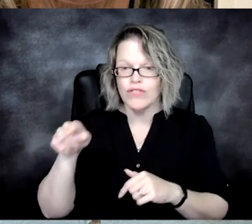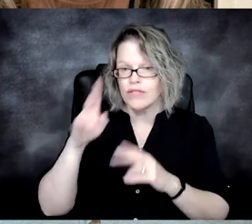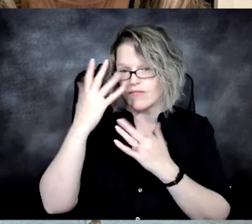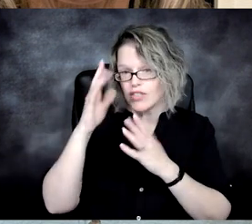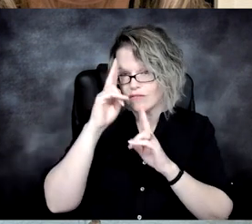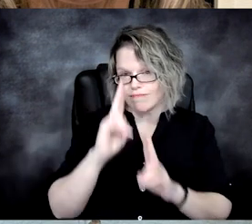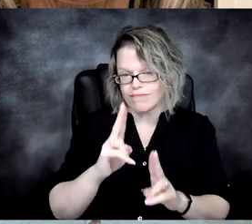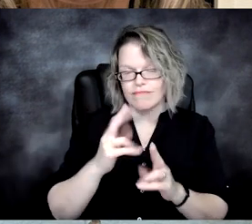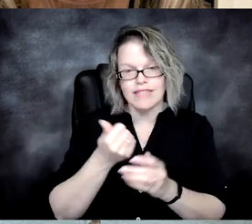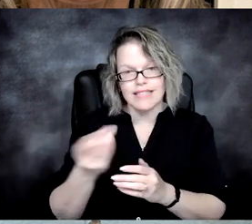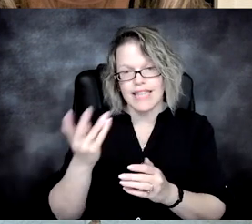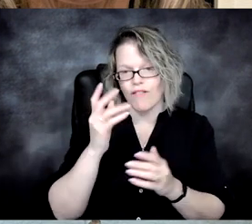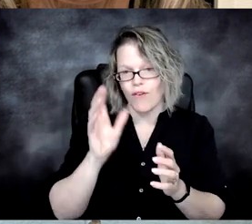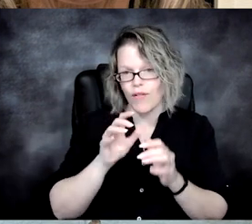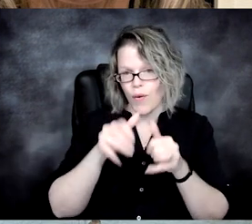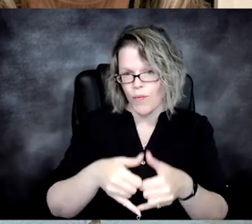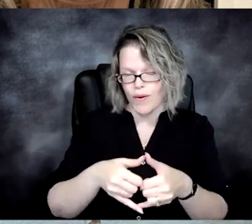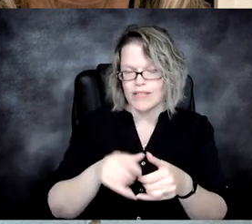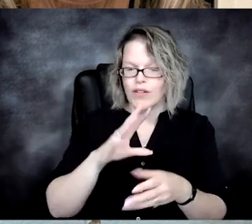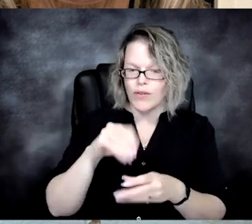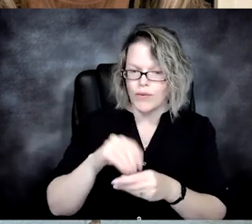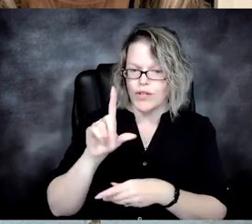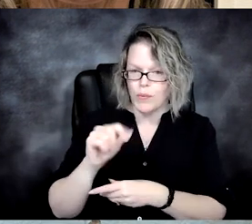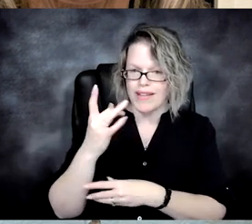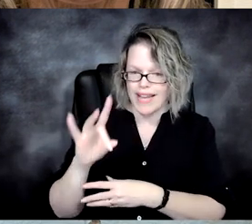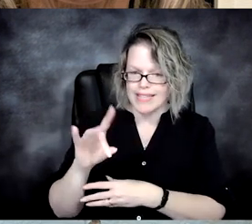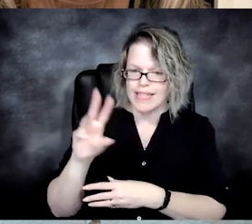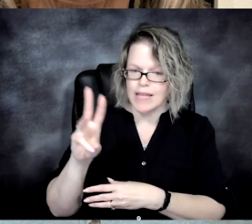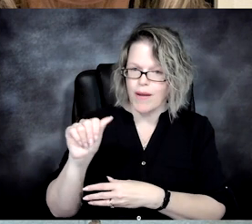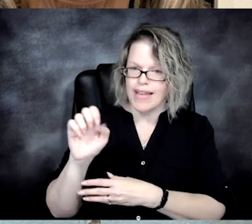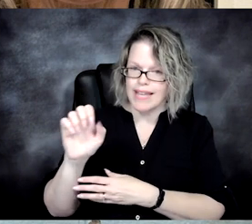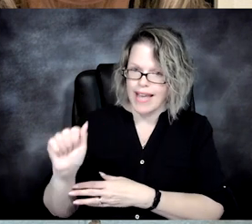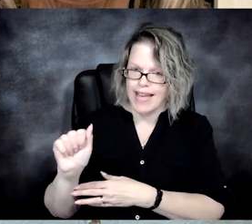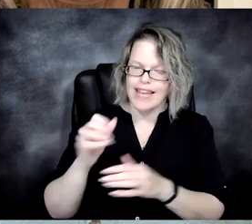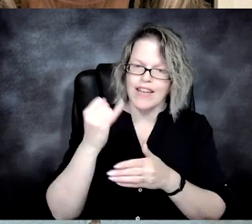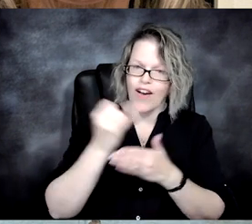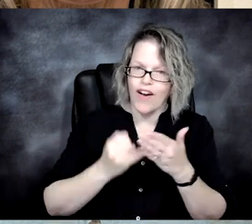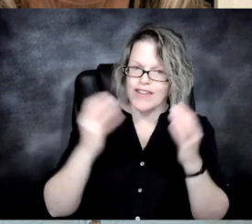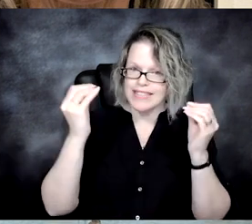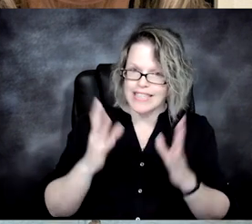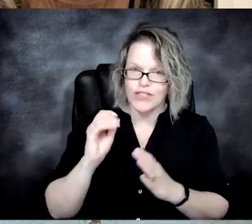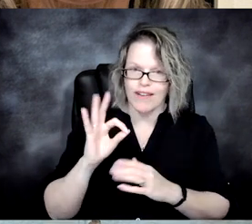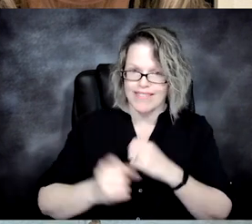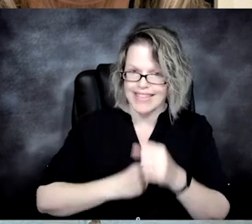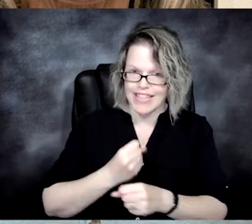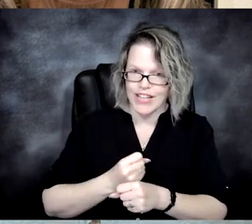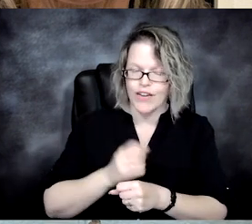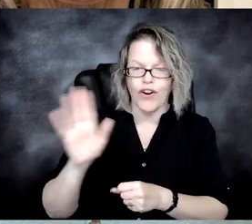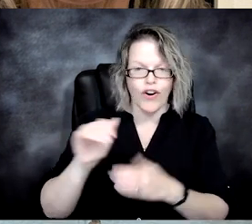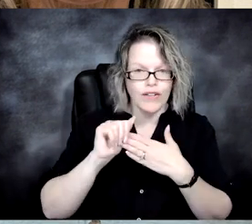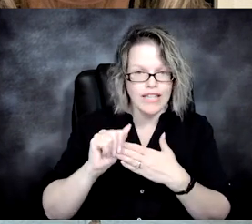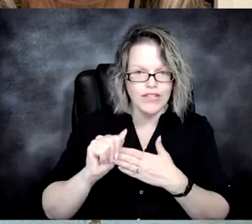several awards, including the 2018 WAEA Art Teacher of the Year. Her leadership, achievements,